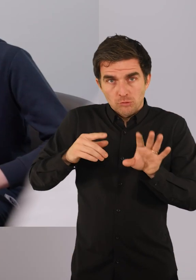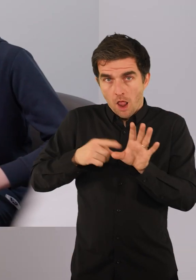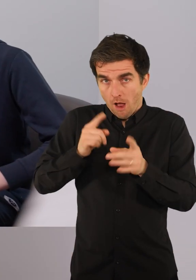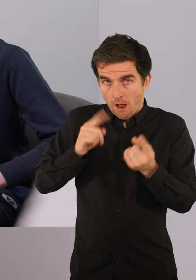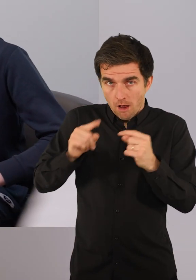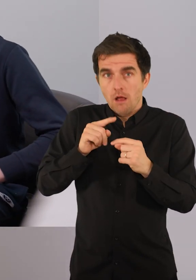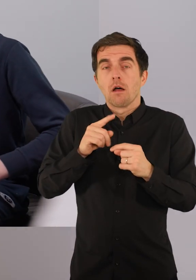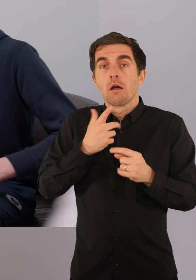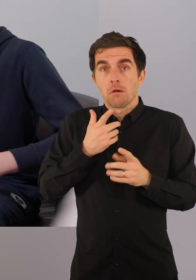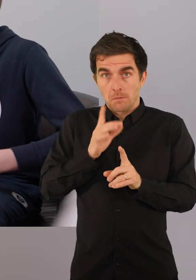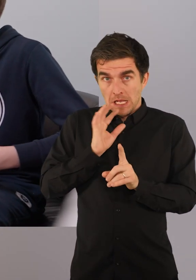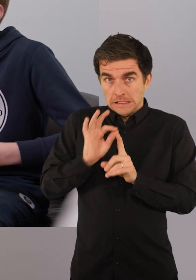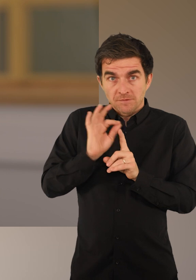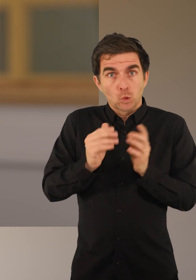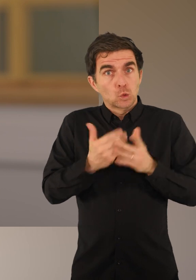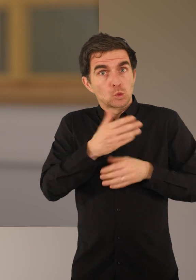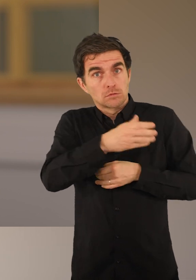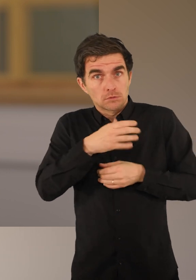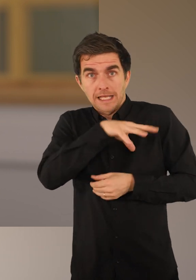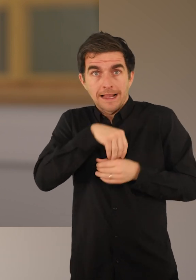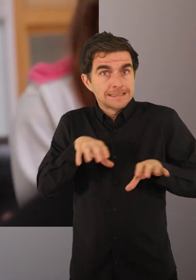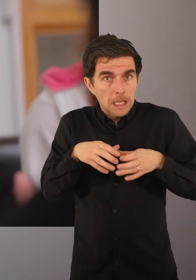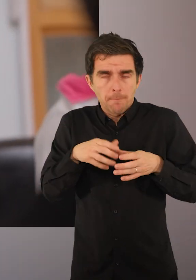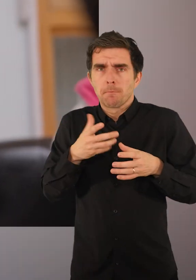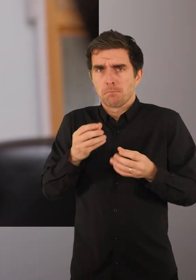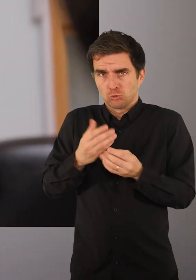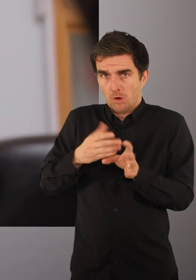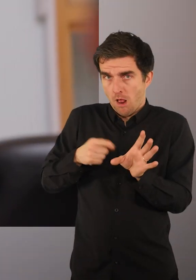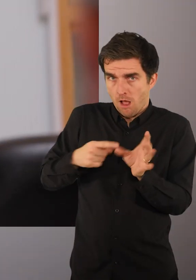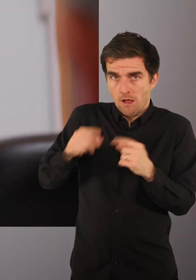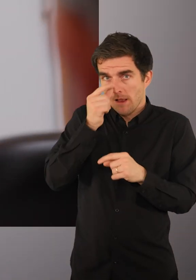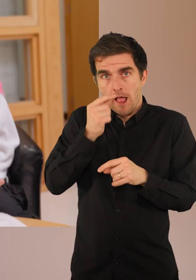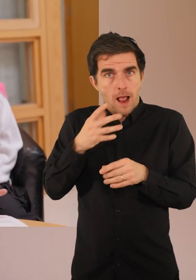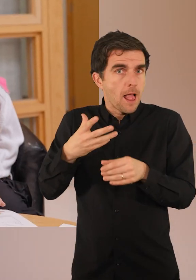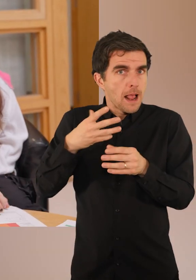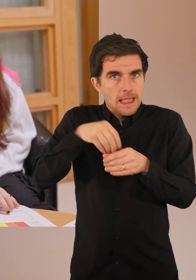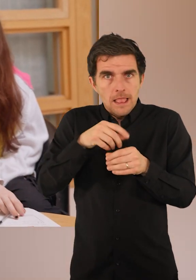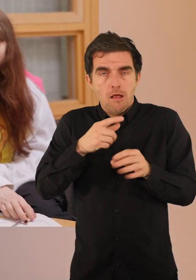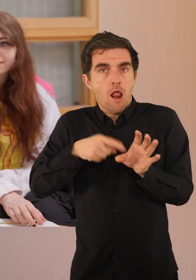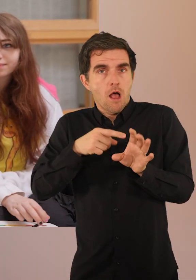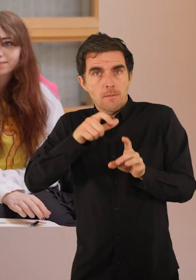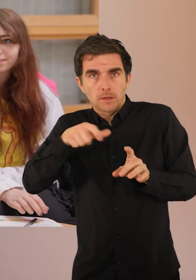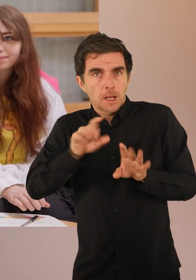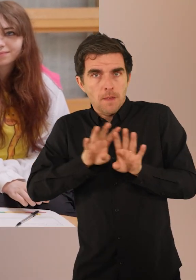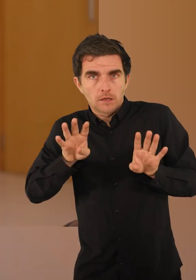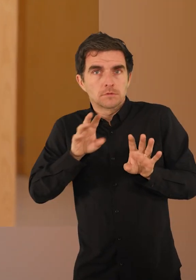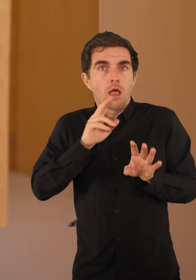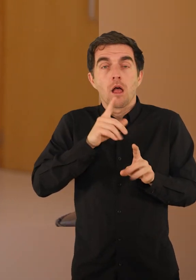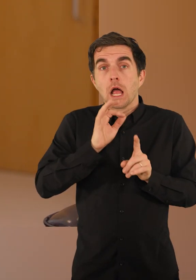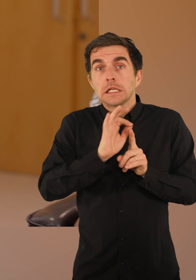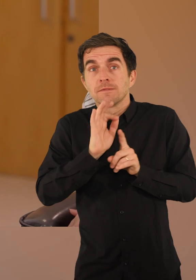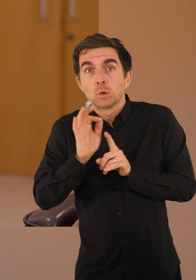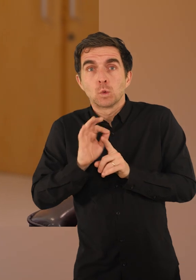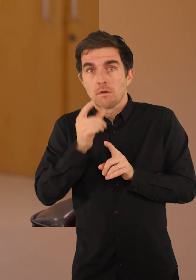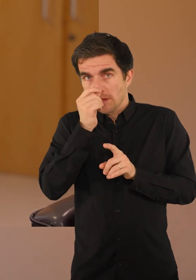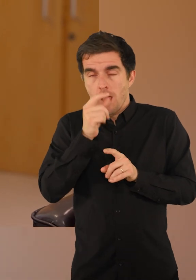involve children and young people when they are interviewing for new staff members for their teams. Young people help by being part of a young person's panel